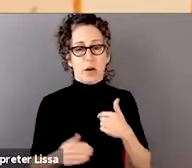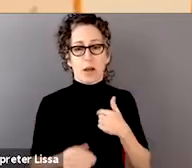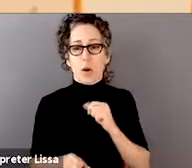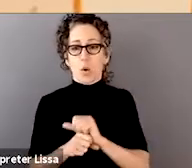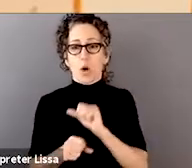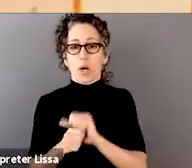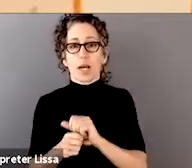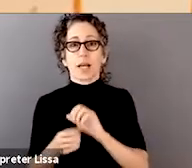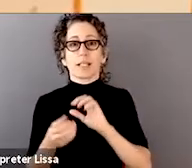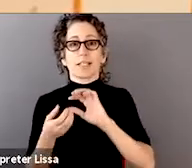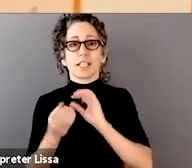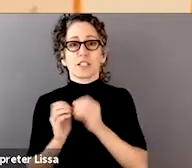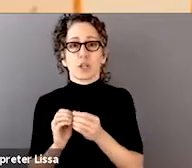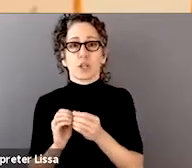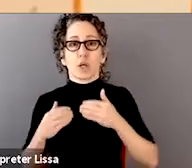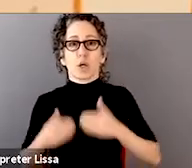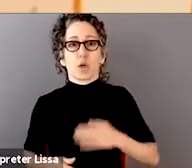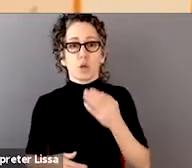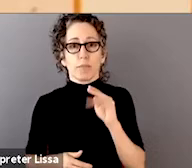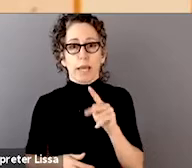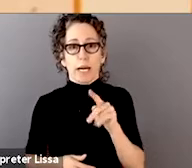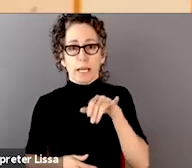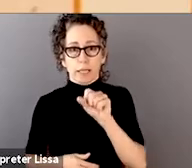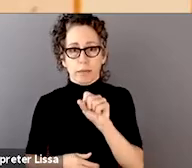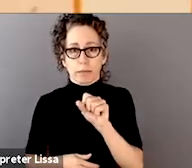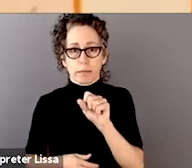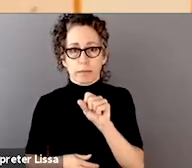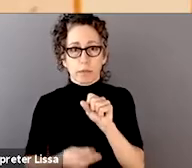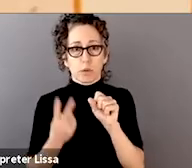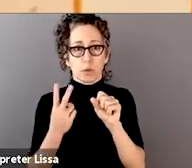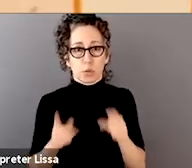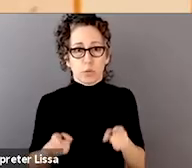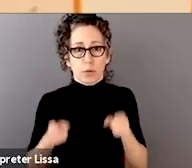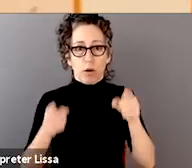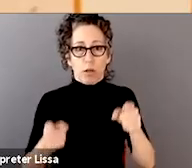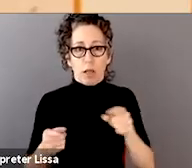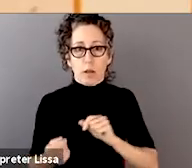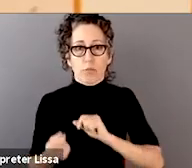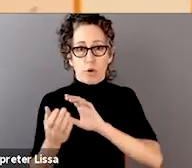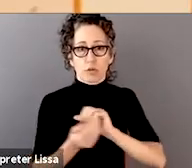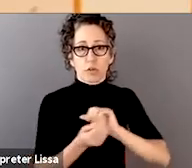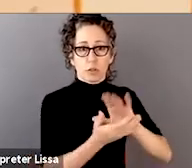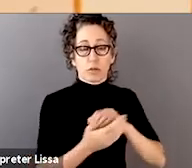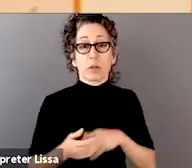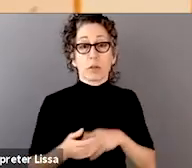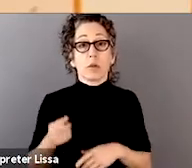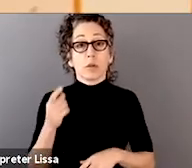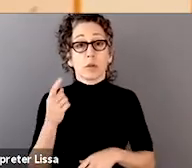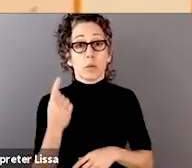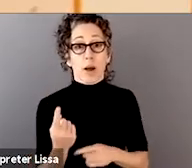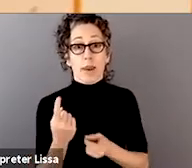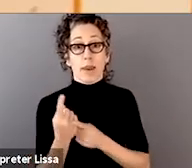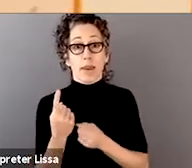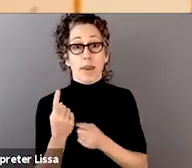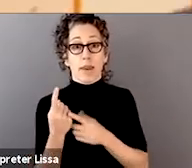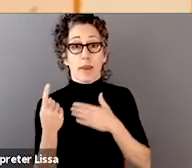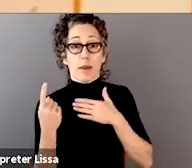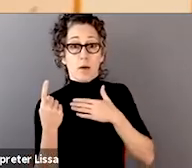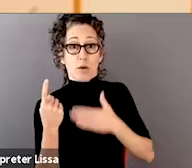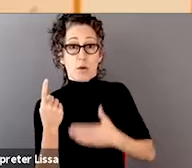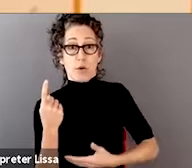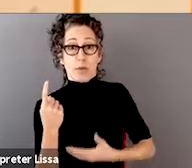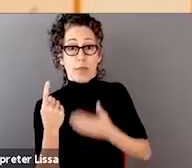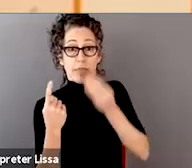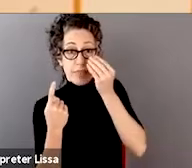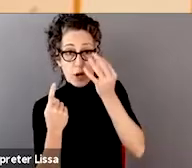digital humanities, which involves sort of two parallel approaches. One is taking humanistic theories and methods